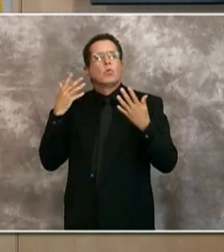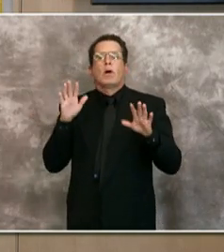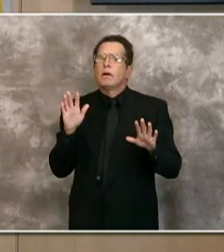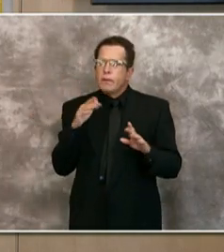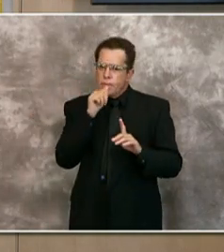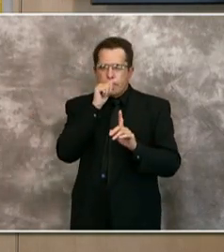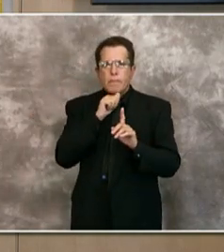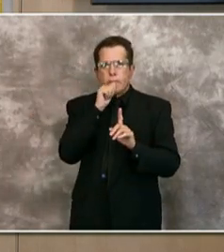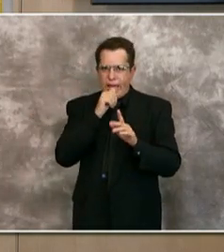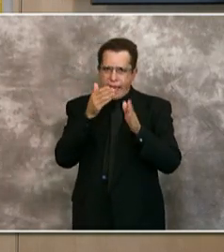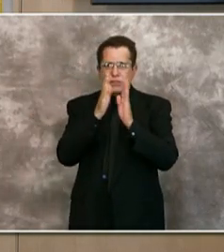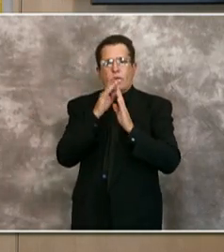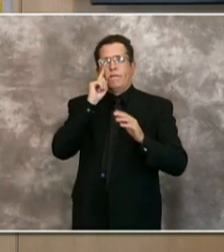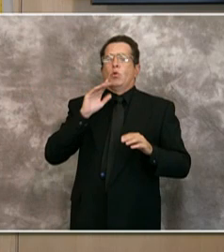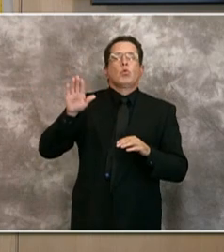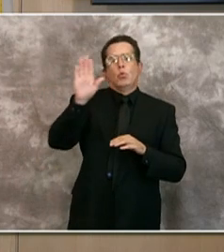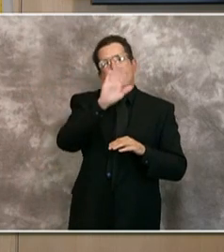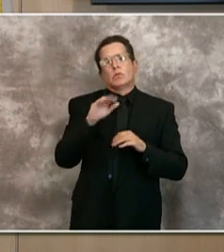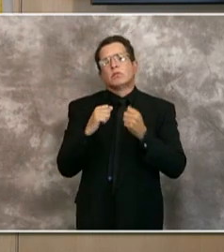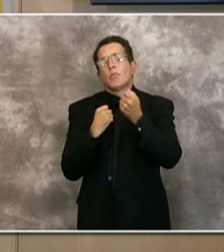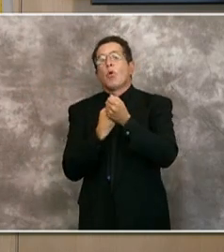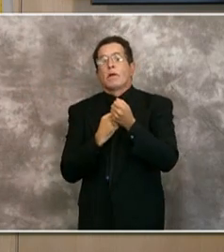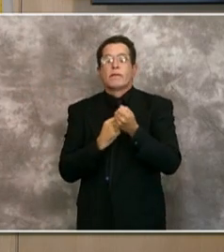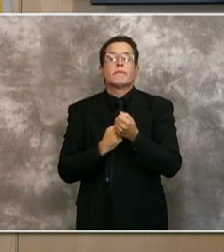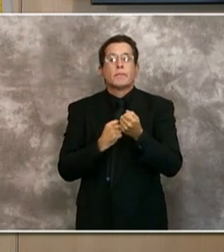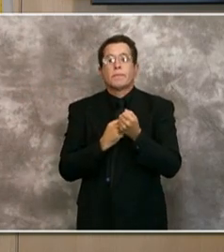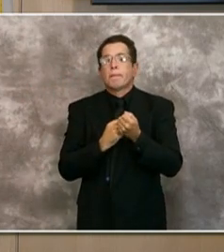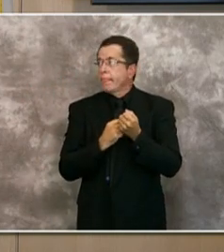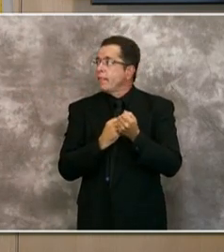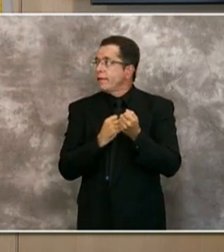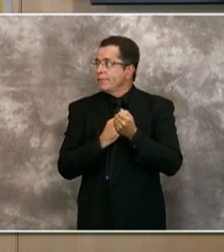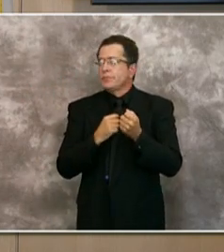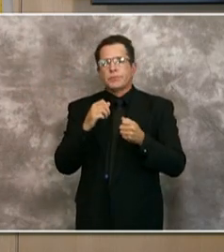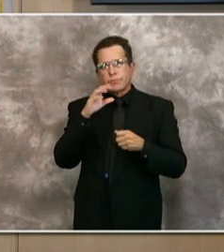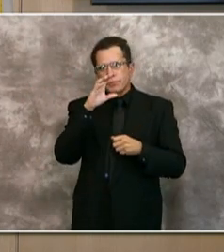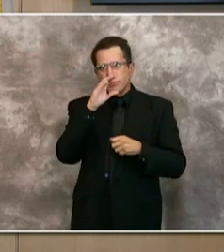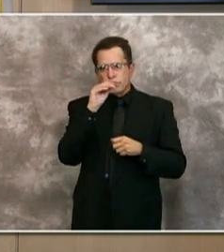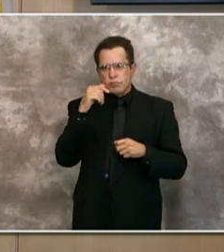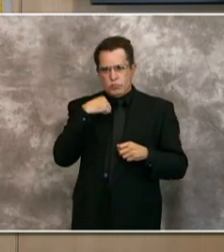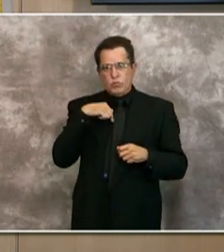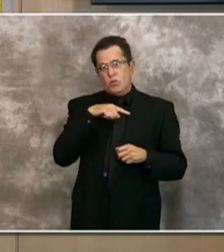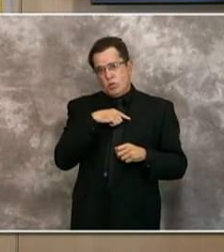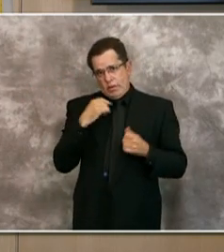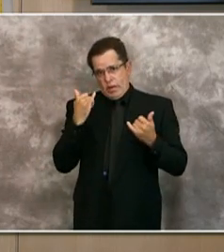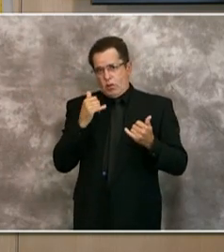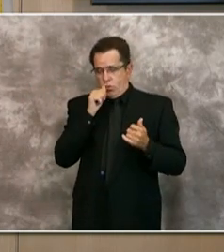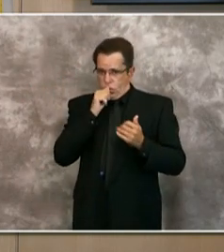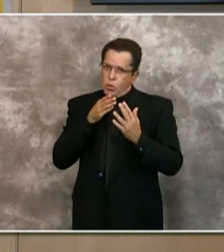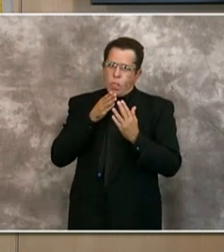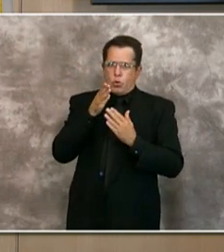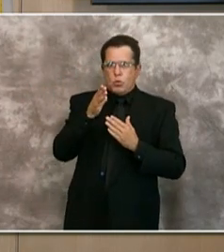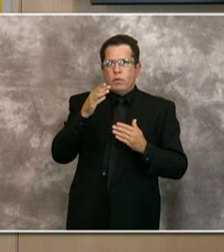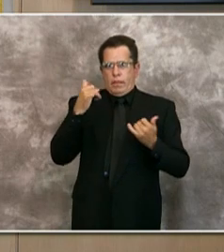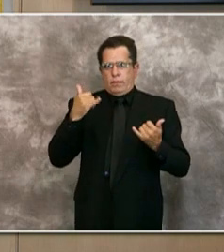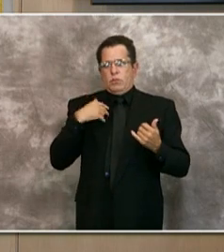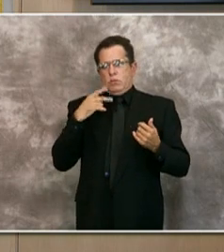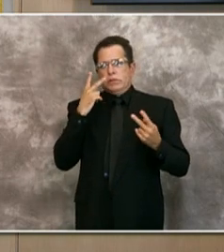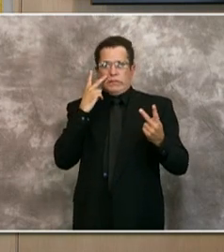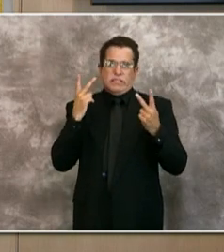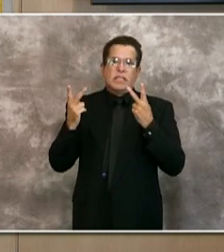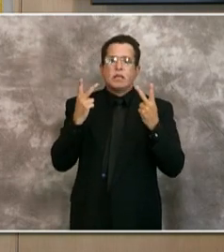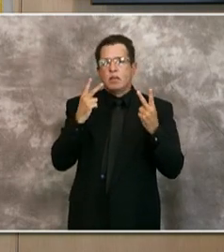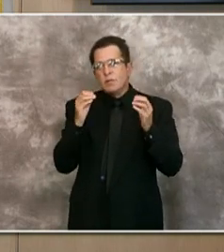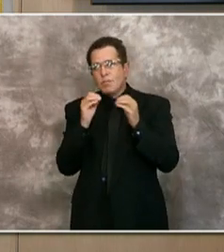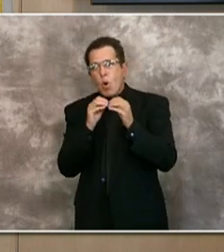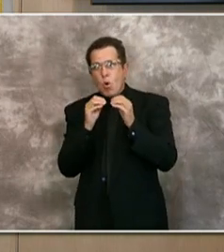to ask for the public's help and support. As a novel coronavirus, as we go through this, we learn a lot more. If you remember, at